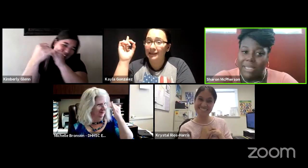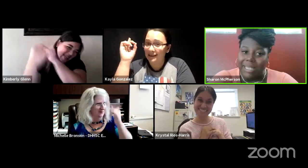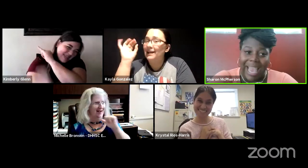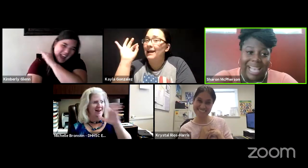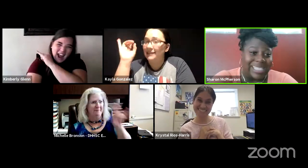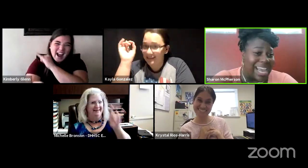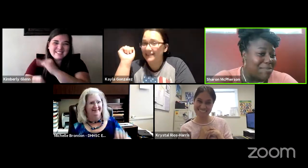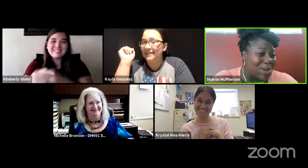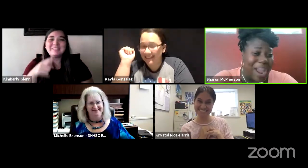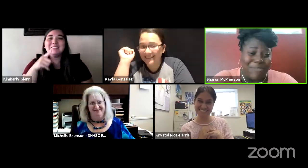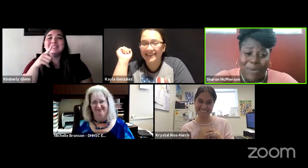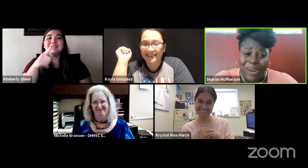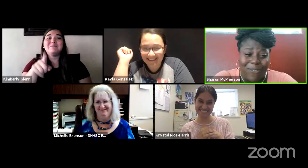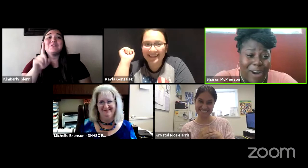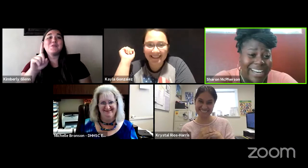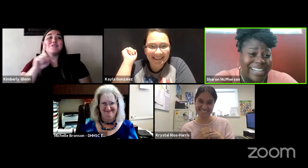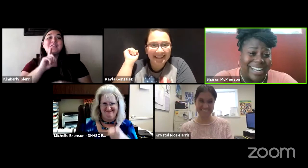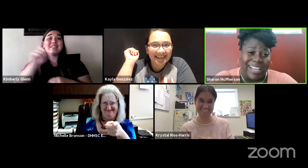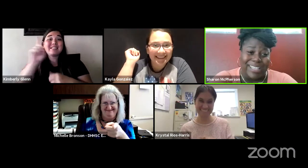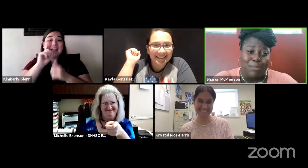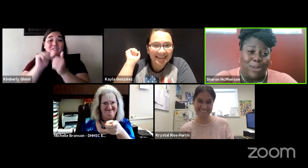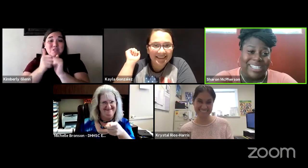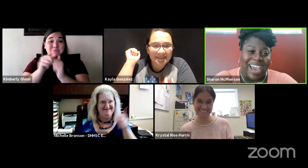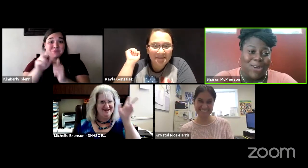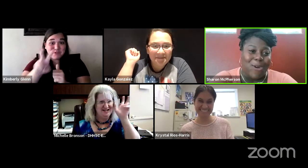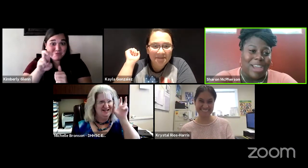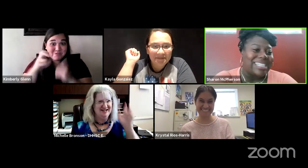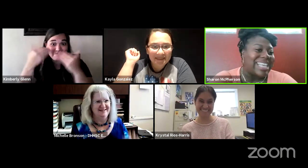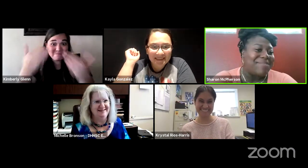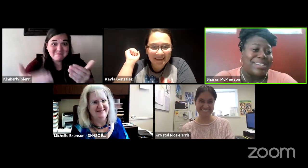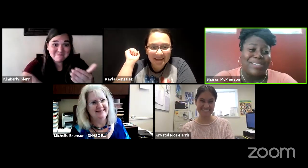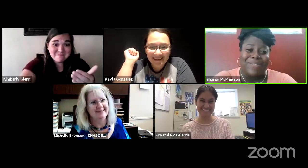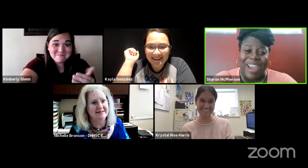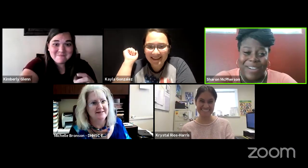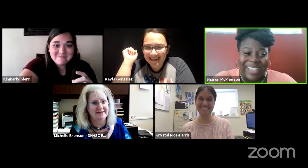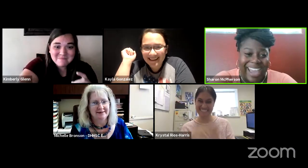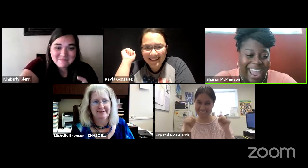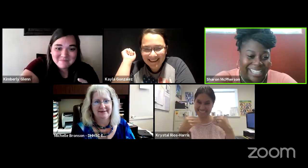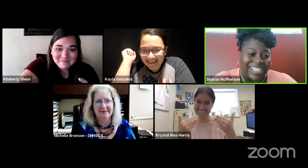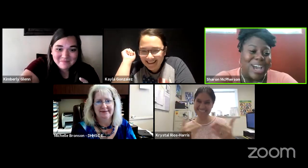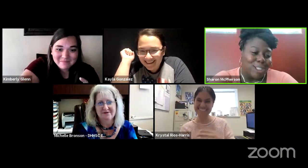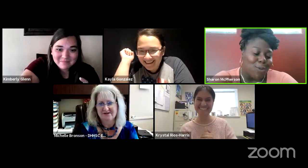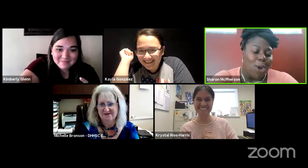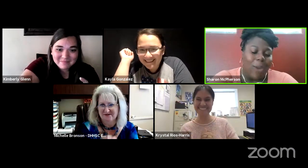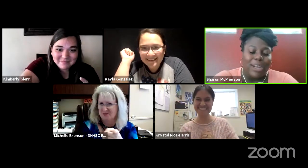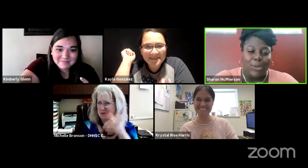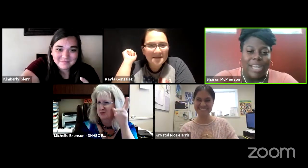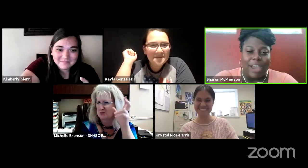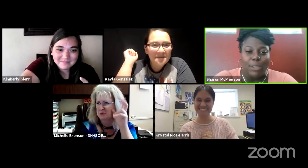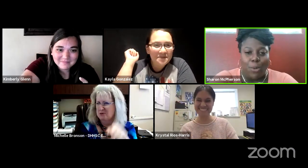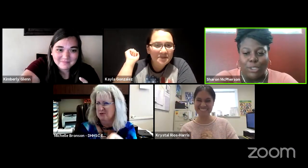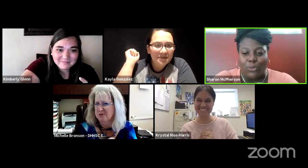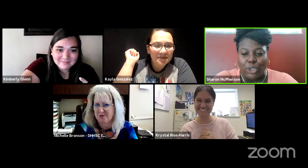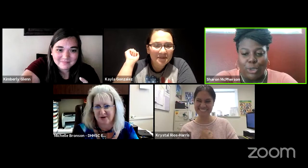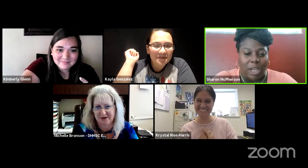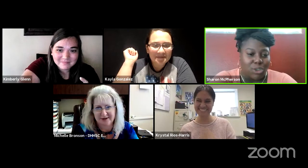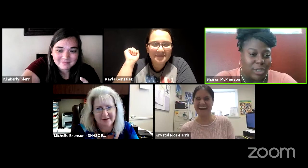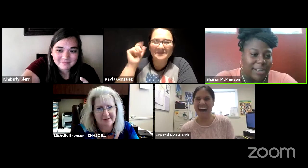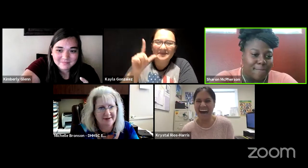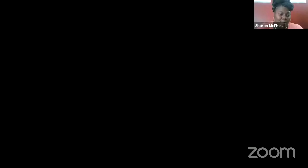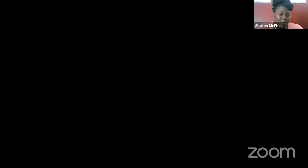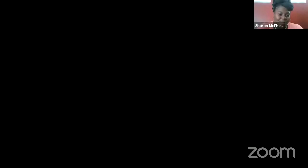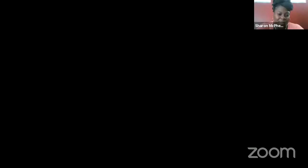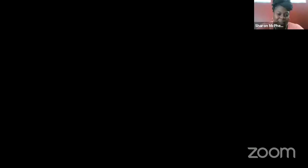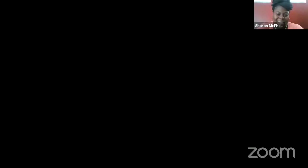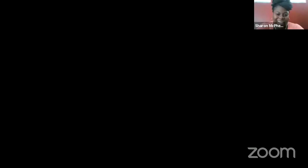You know, it's like the last game, you know, everyone avoided the sports category. They saved it to the very last. So we'll go ahead and do deaf sports for